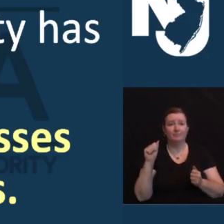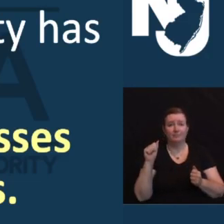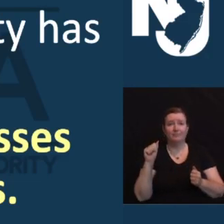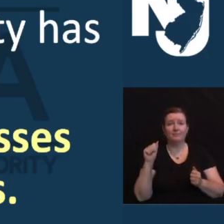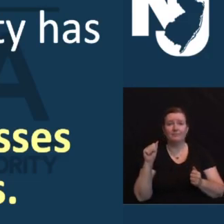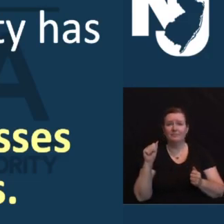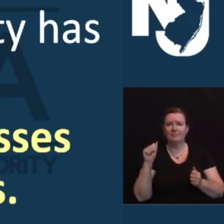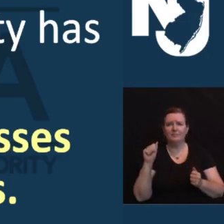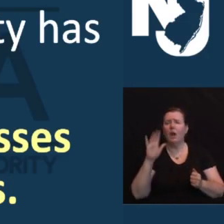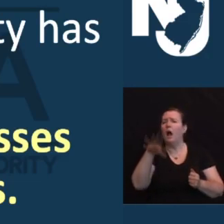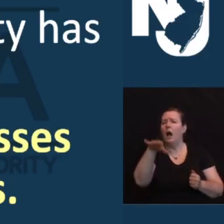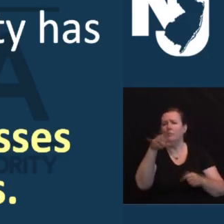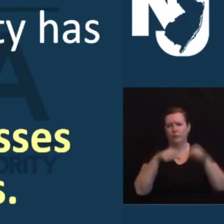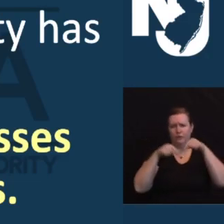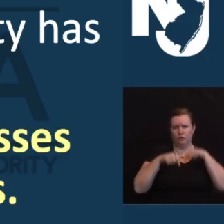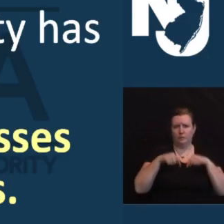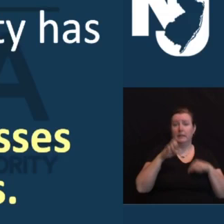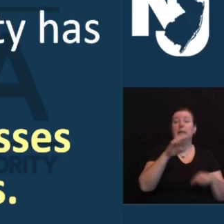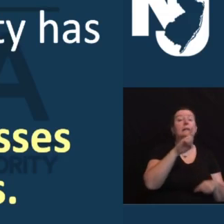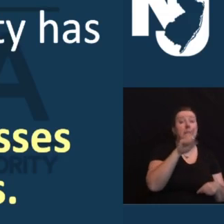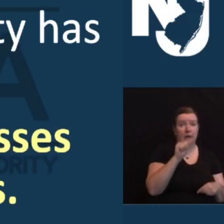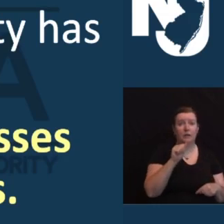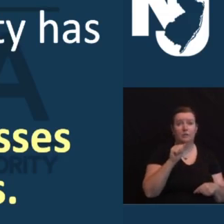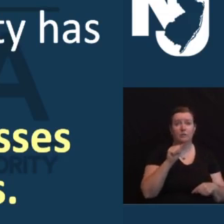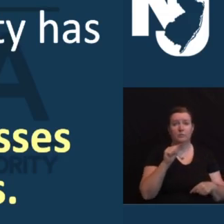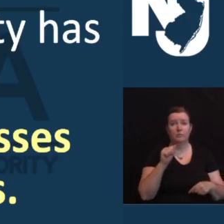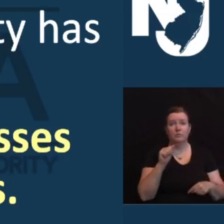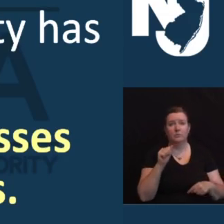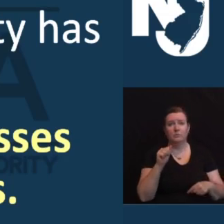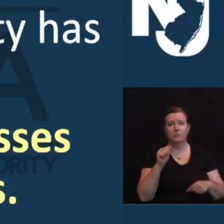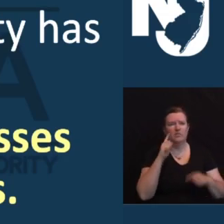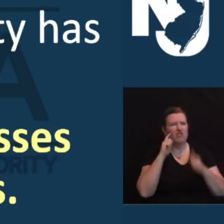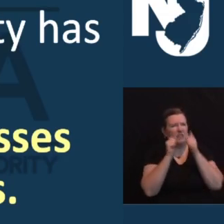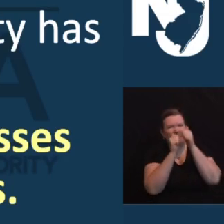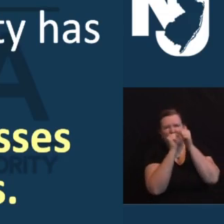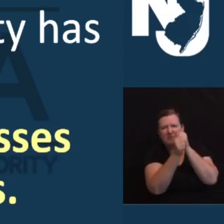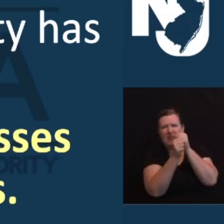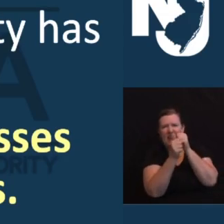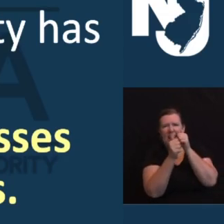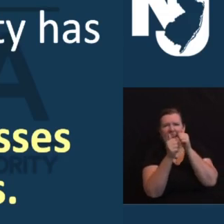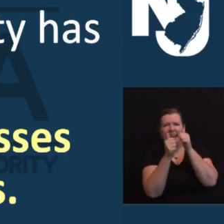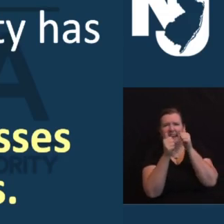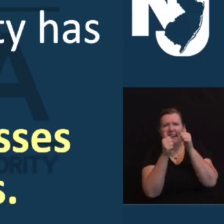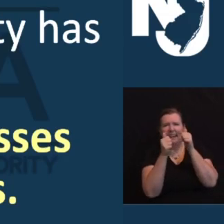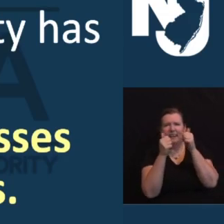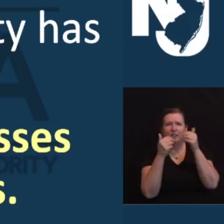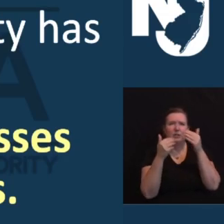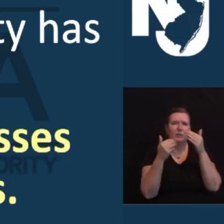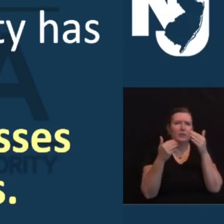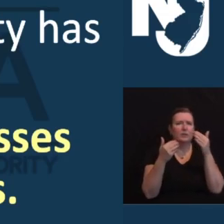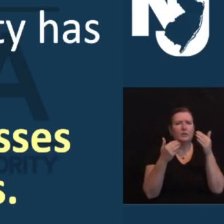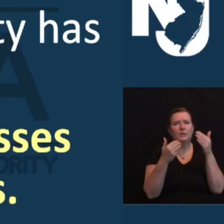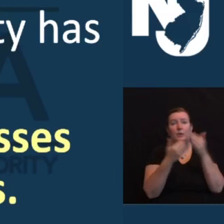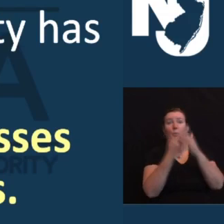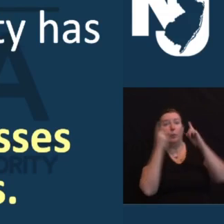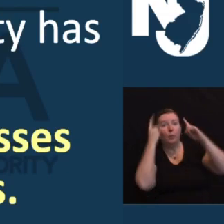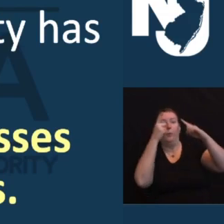to announce that the EDA is about to pass the mark of helping 20,000 small businesses and